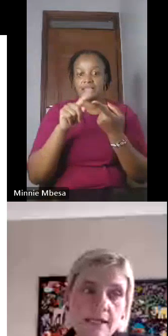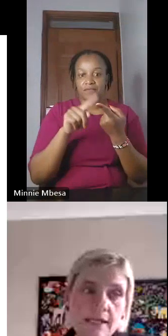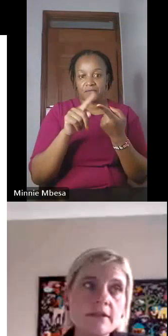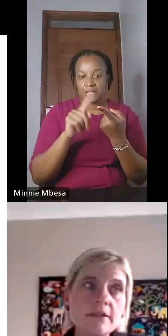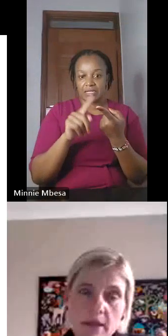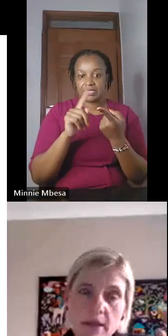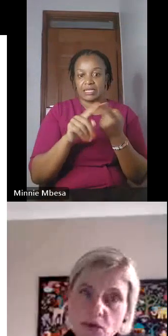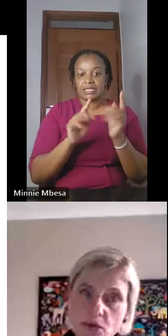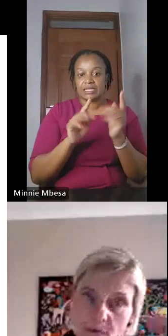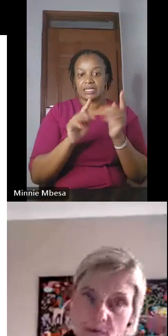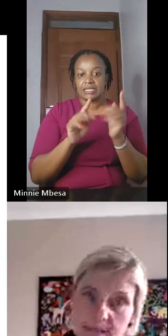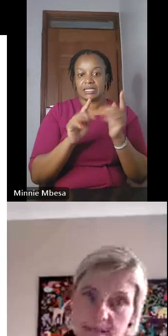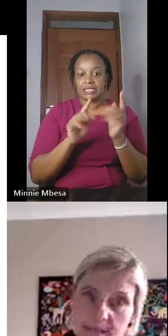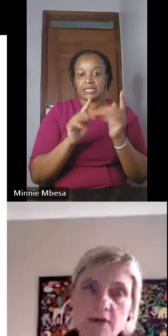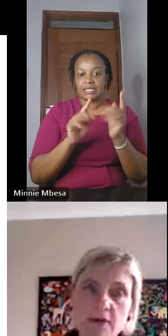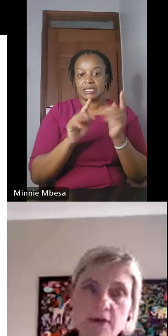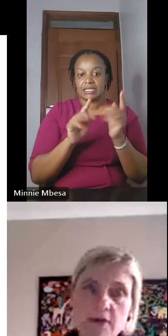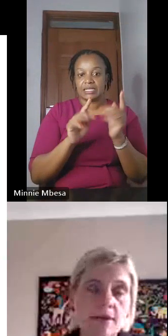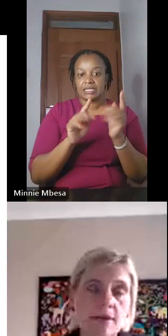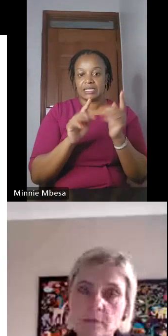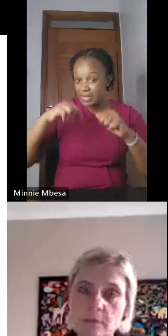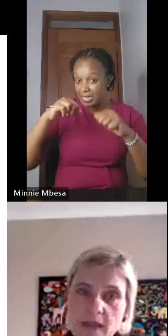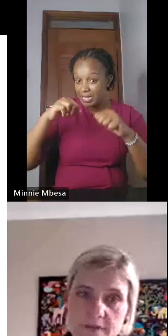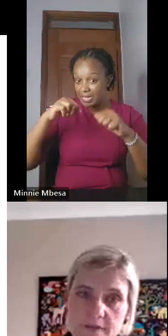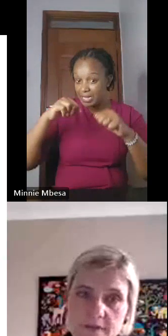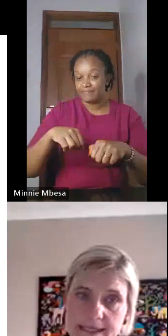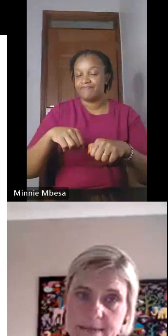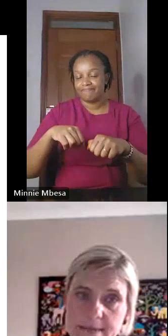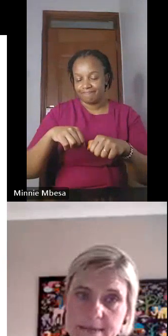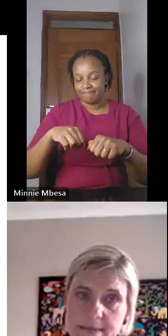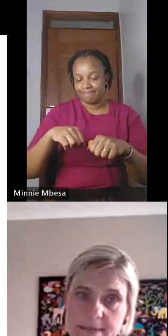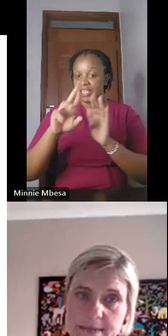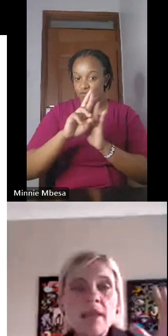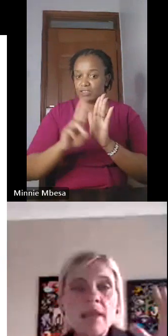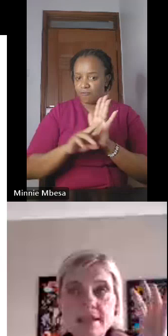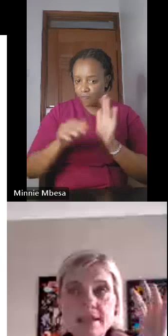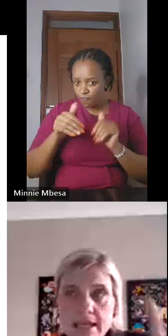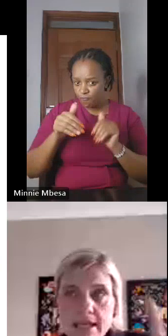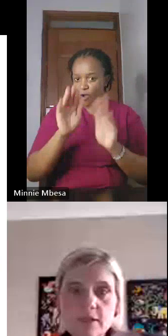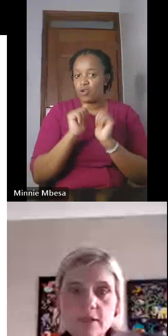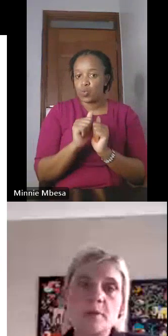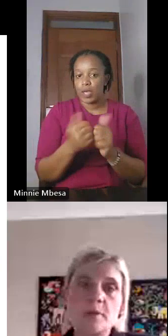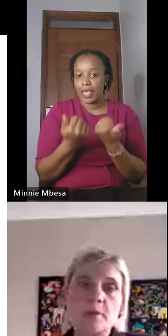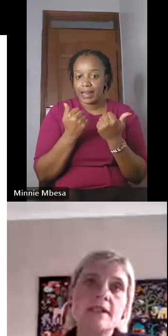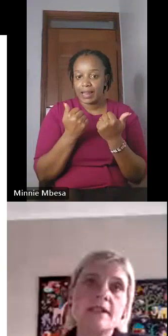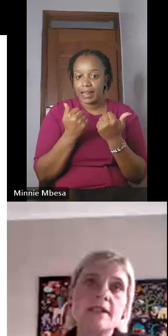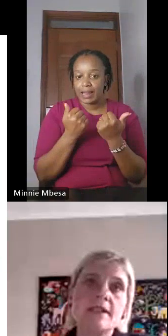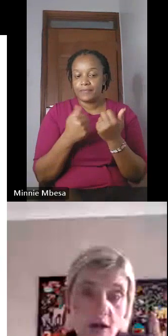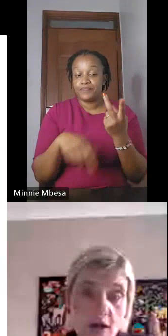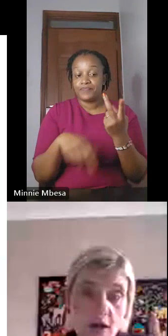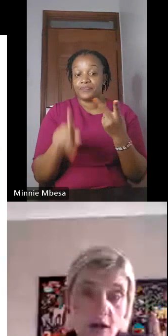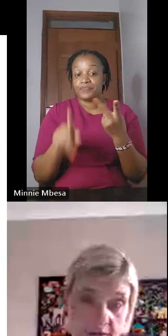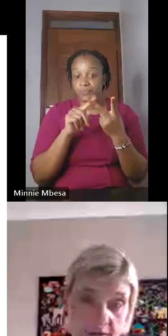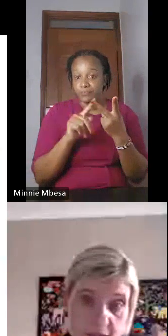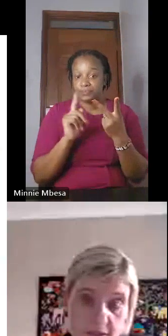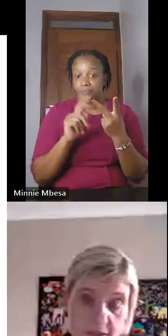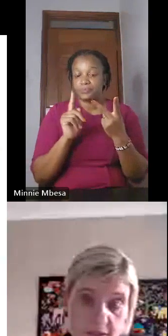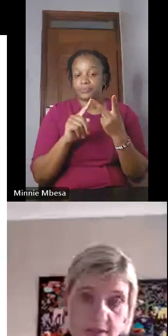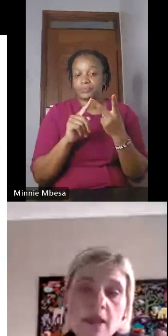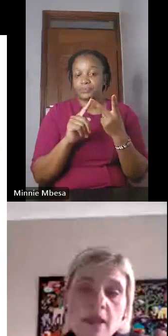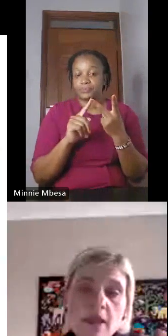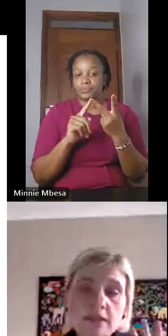eligibility criteria to make sure you meet all the criteria that we've outlined. The second component is the